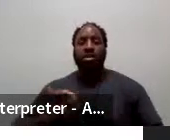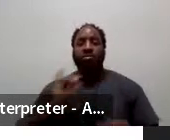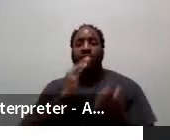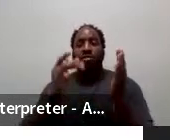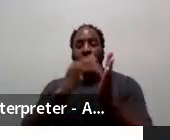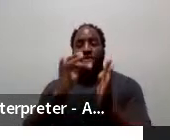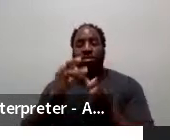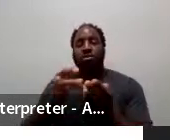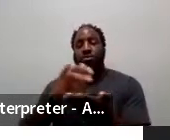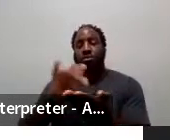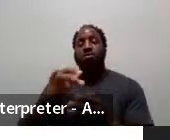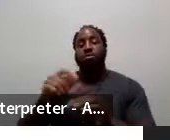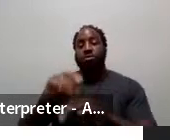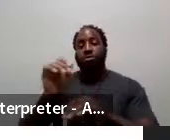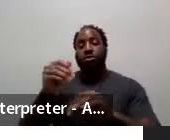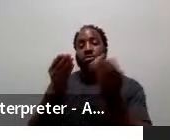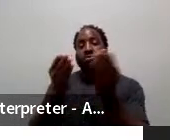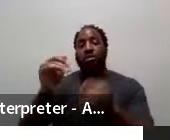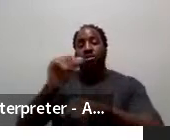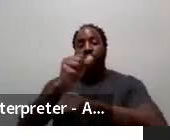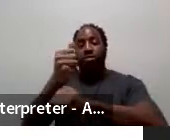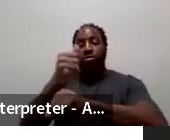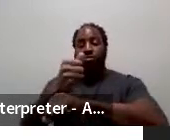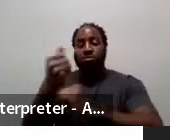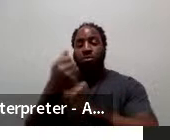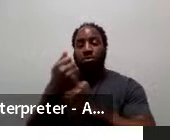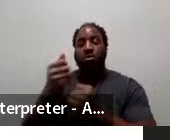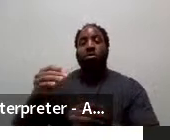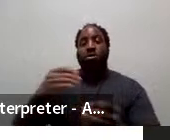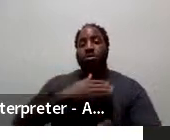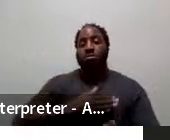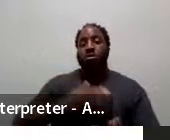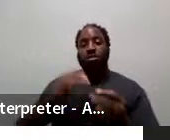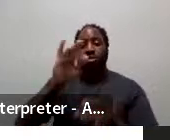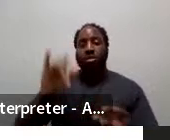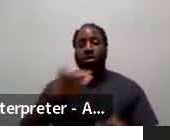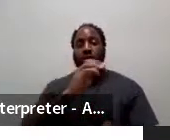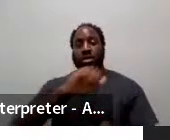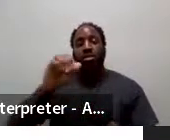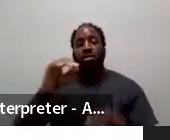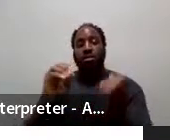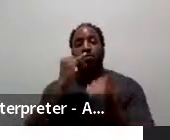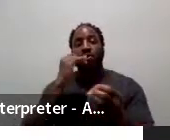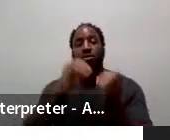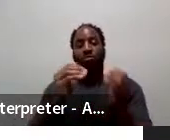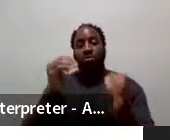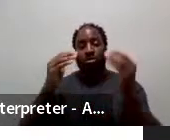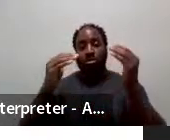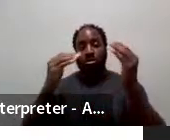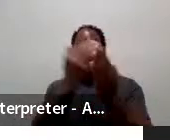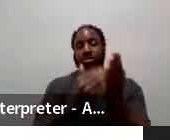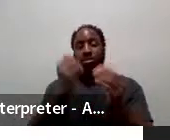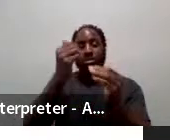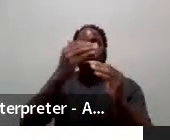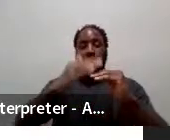and then enter the following meeting ID and password when prompted. That ID is